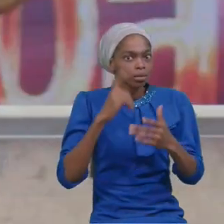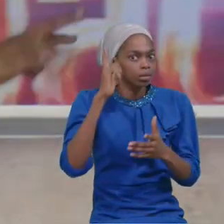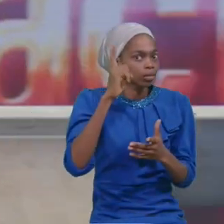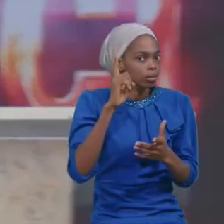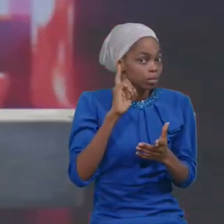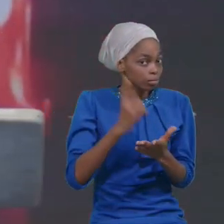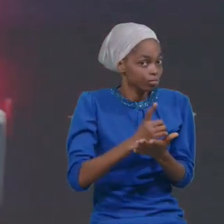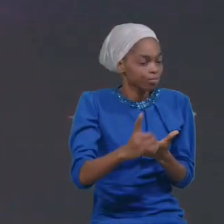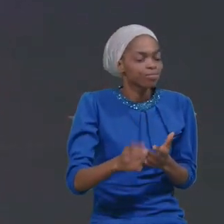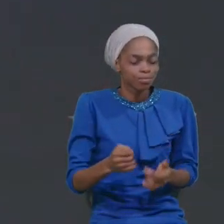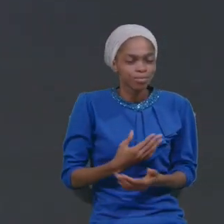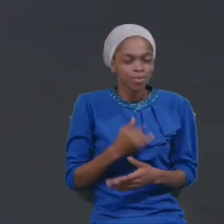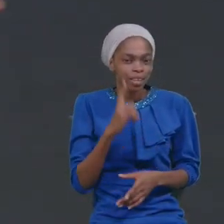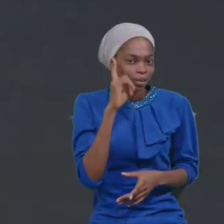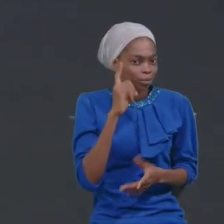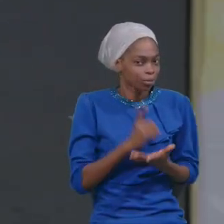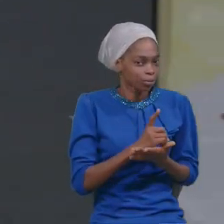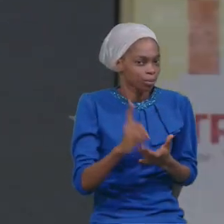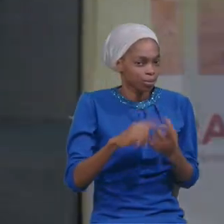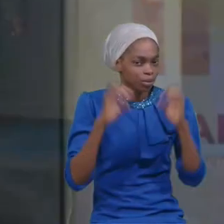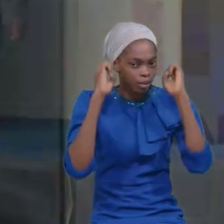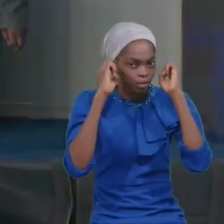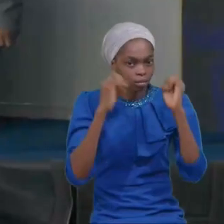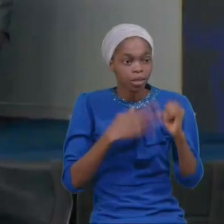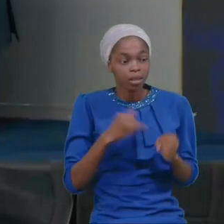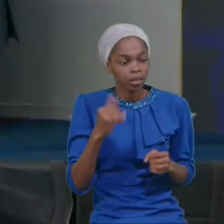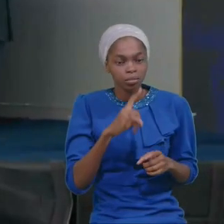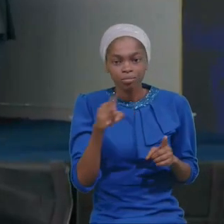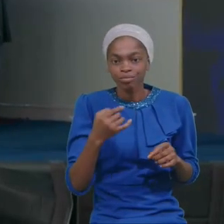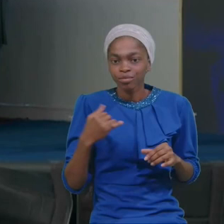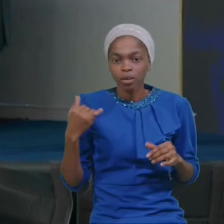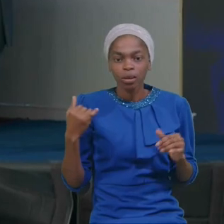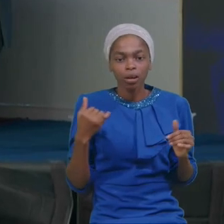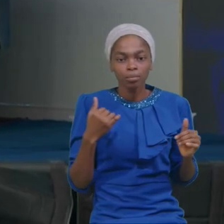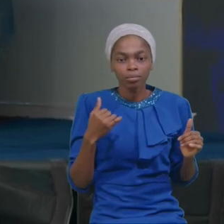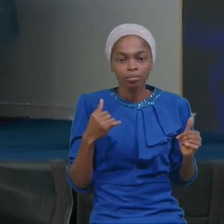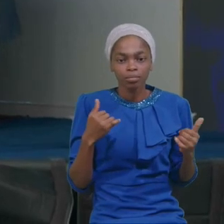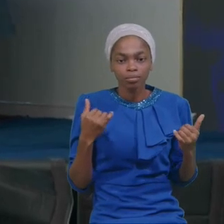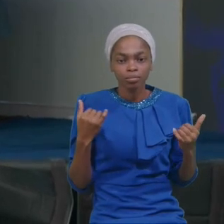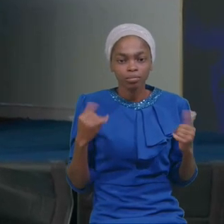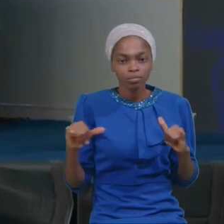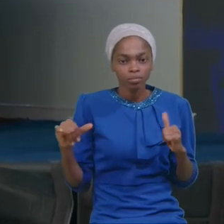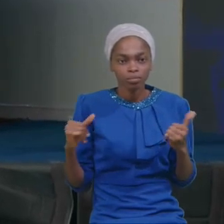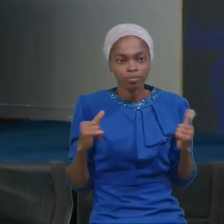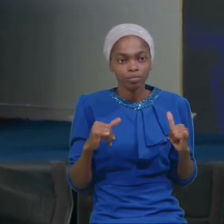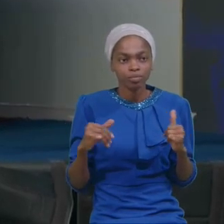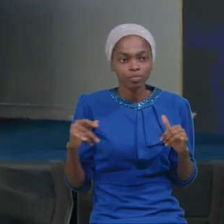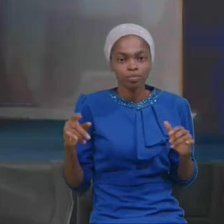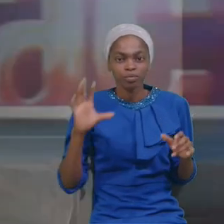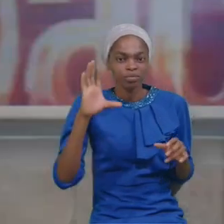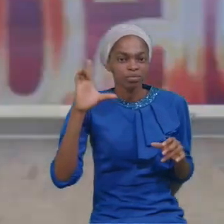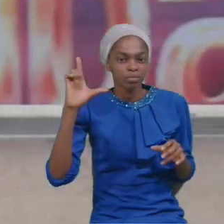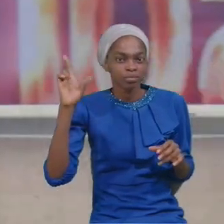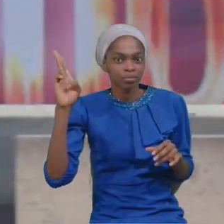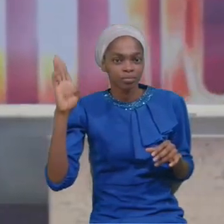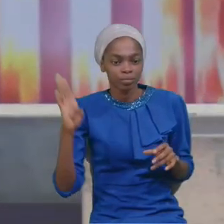is still surfing the internet, is still looking at all those things that will not contribute anything